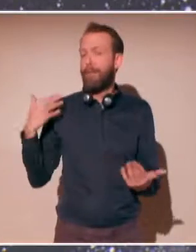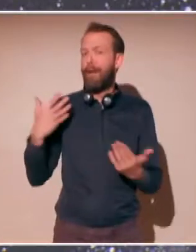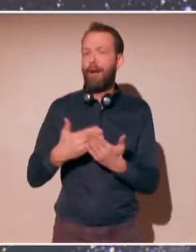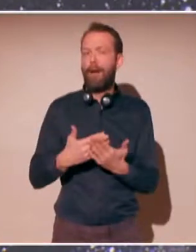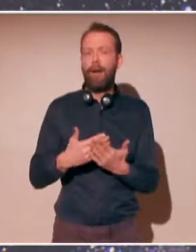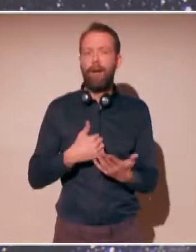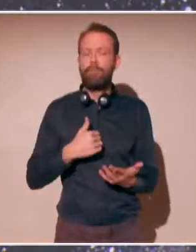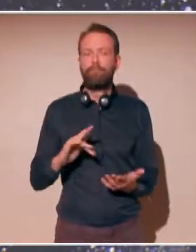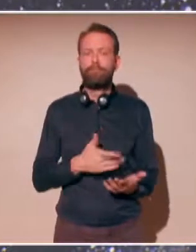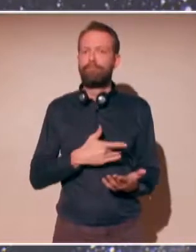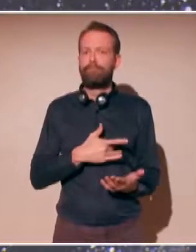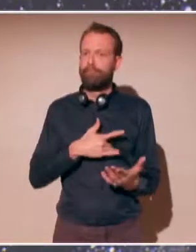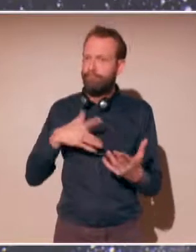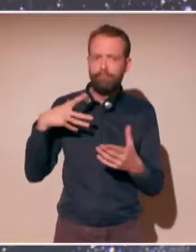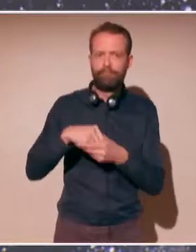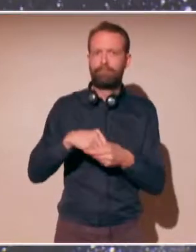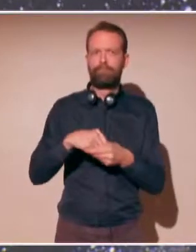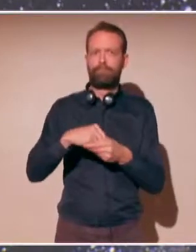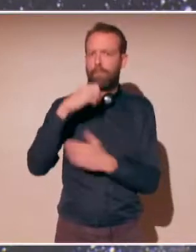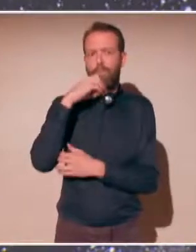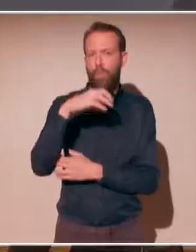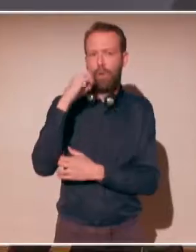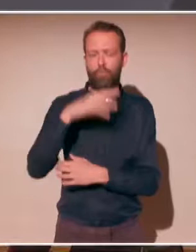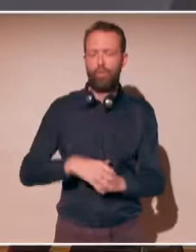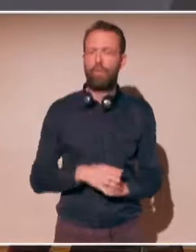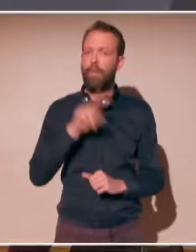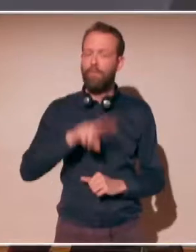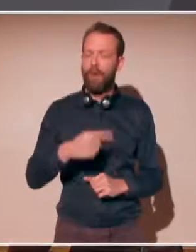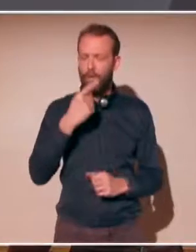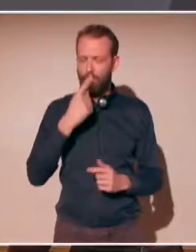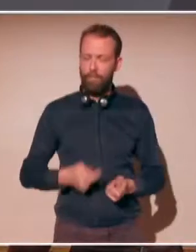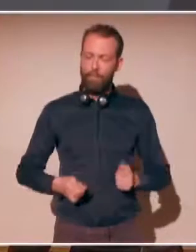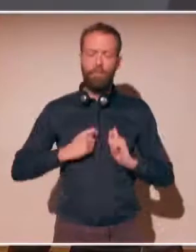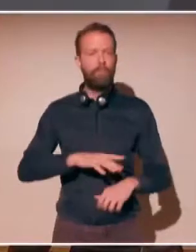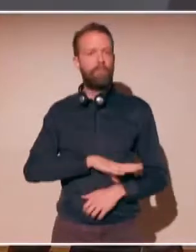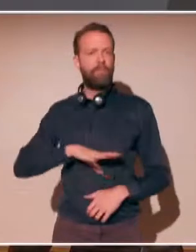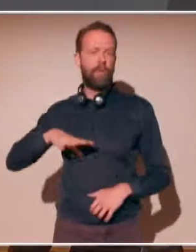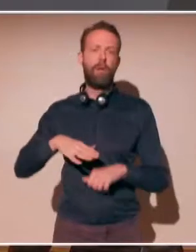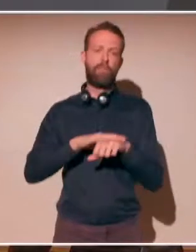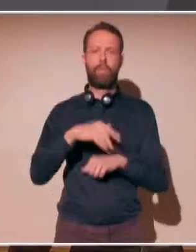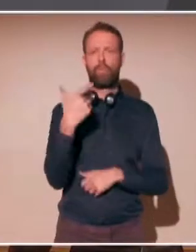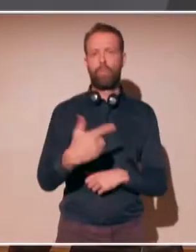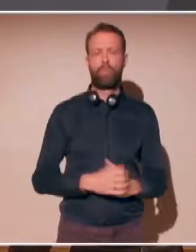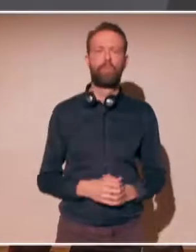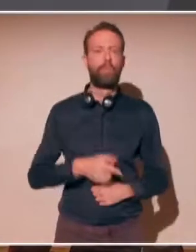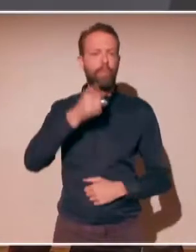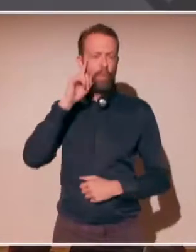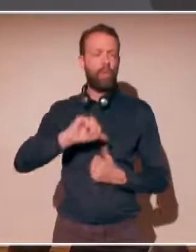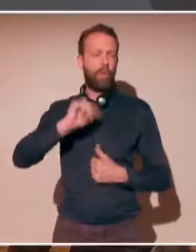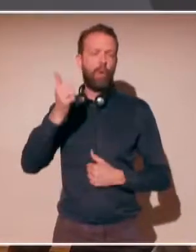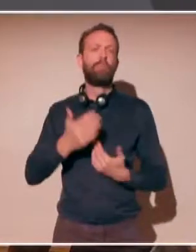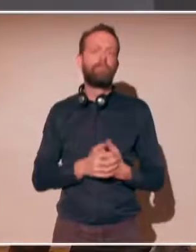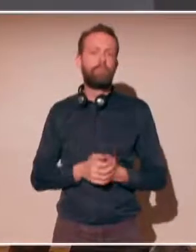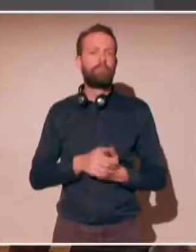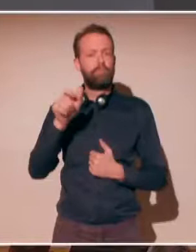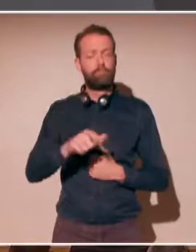me, and my heart was with you in the past days. And it's a real honor for me to be with you